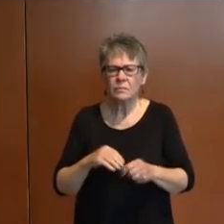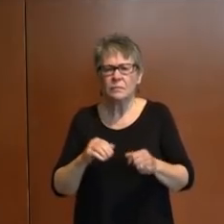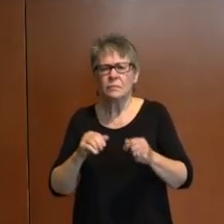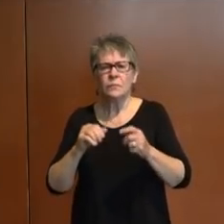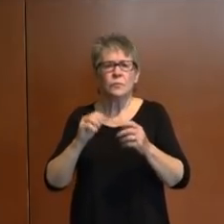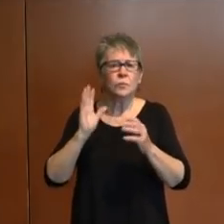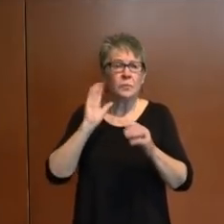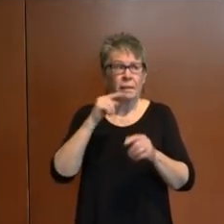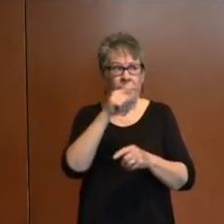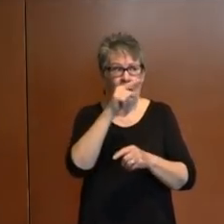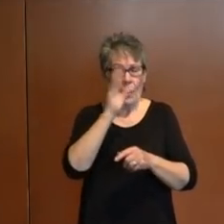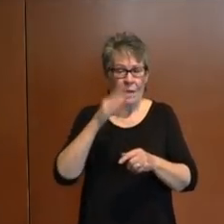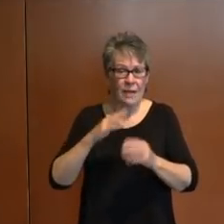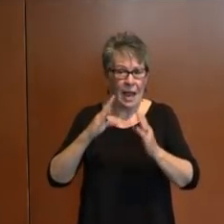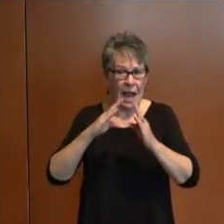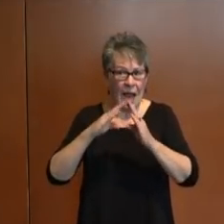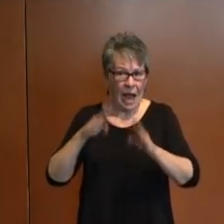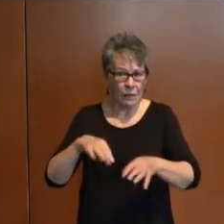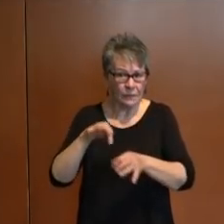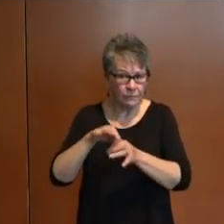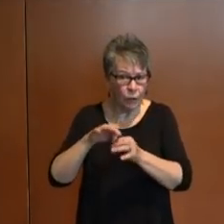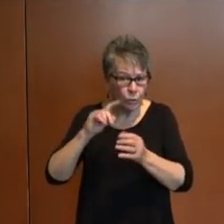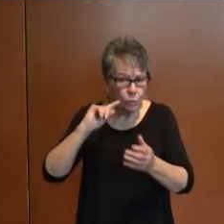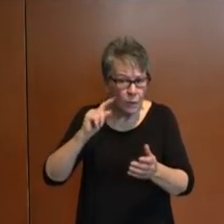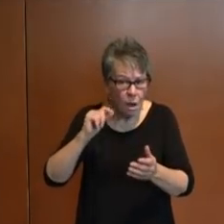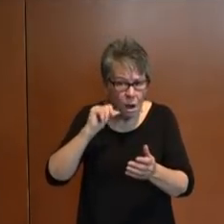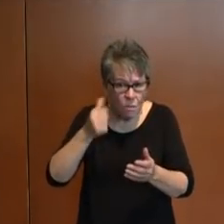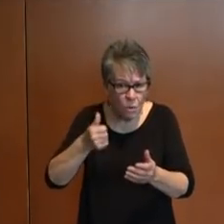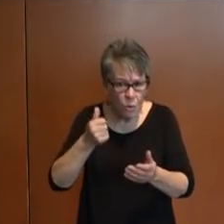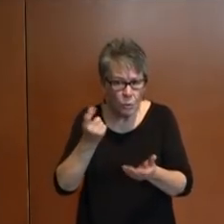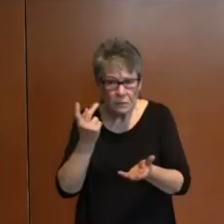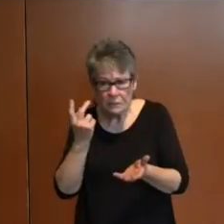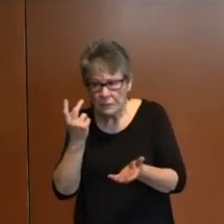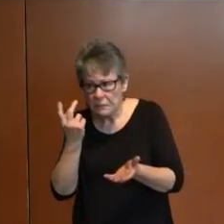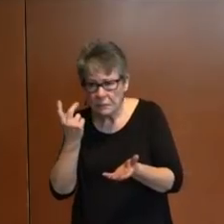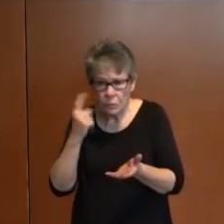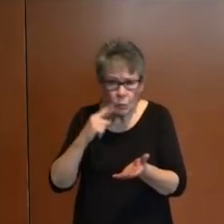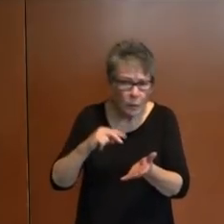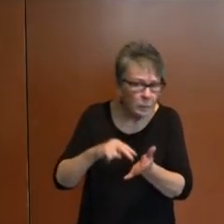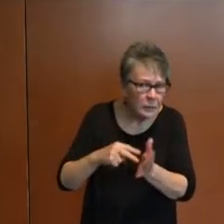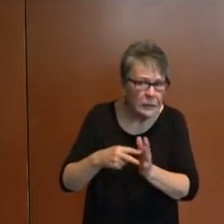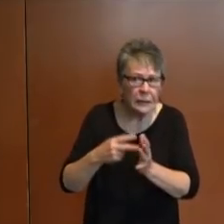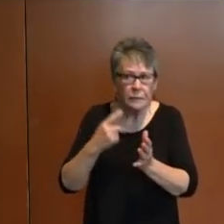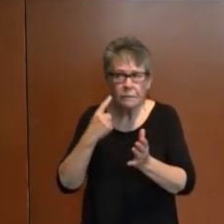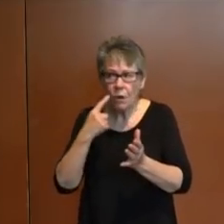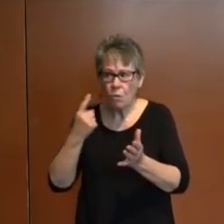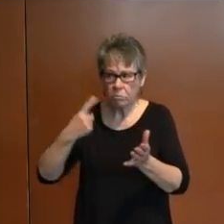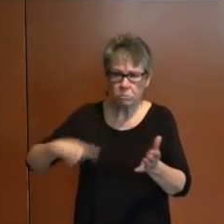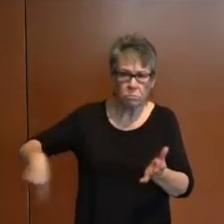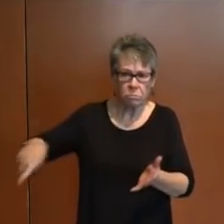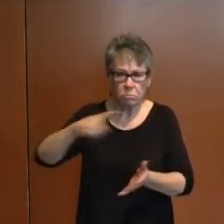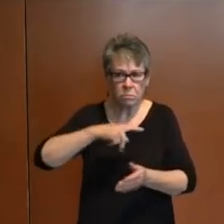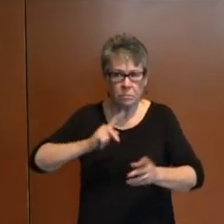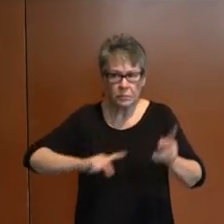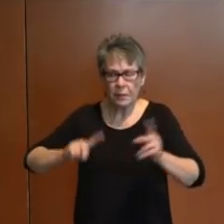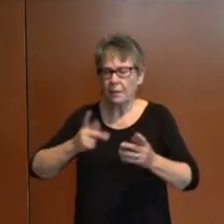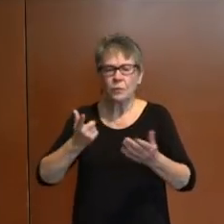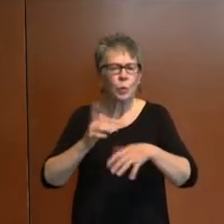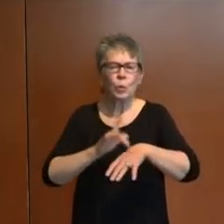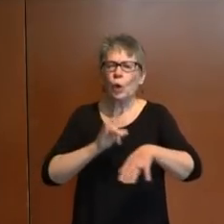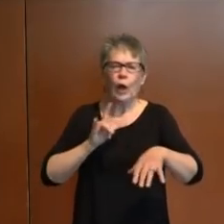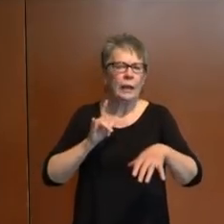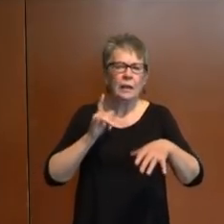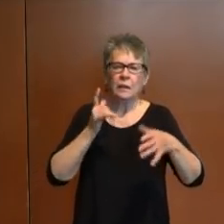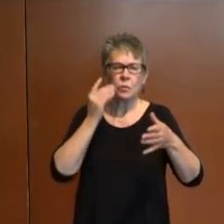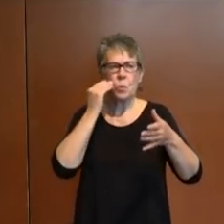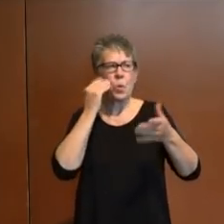the overwhelming assumption, exactly what this means for us. So we'll come back to you, but we're not there yet. Marijuana, haven't really